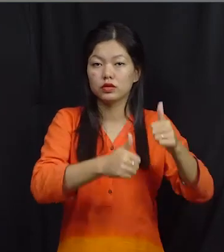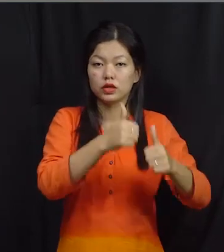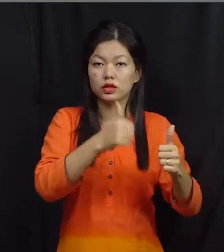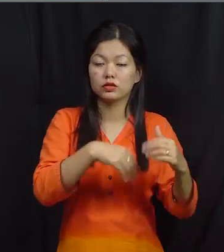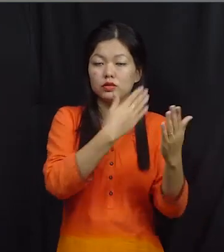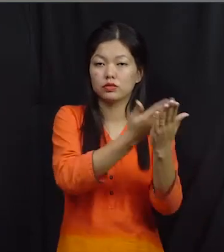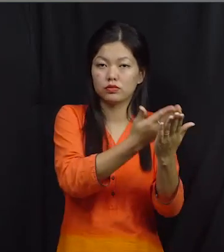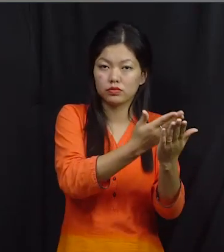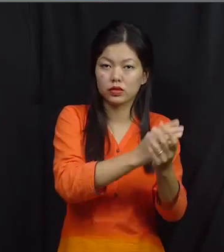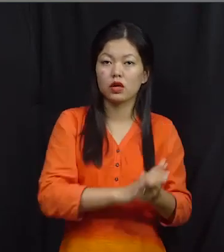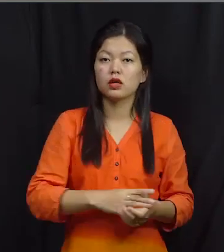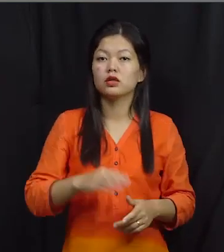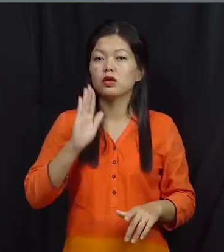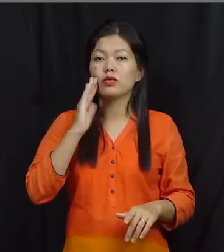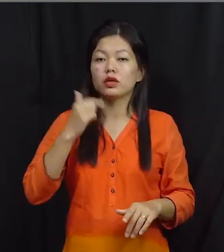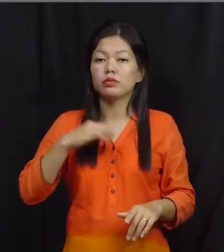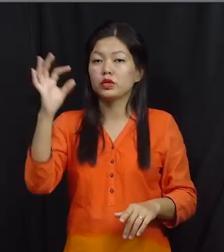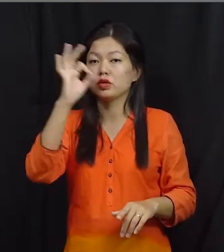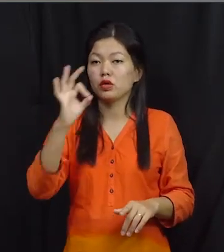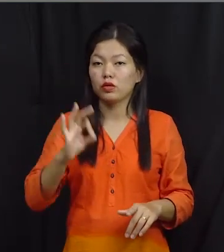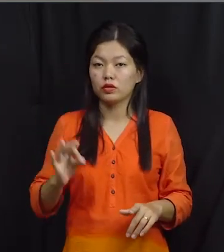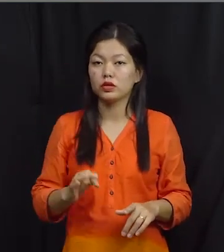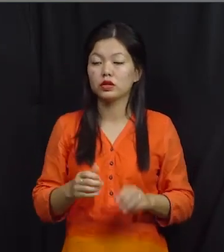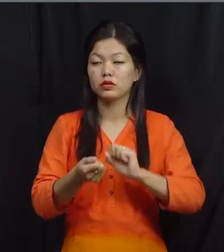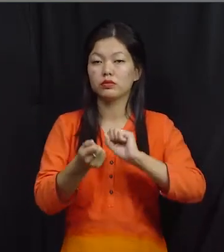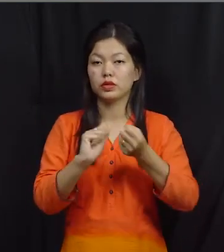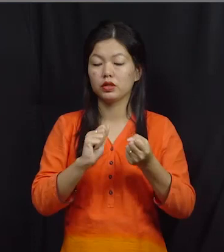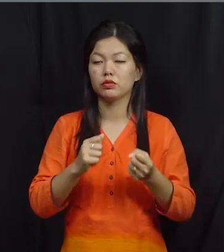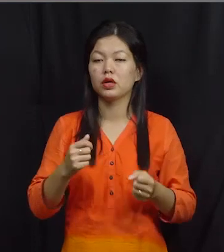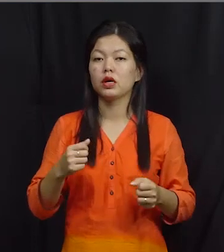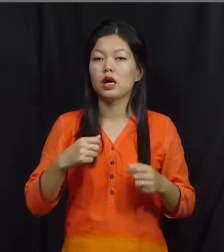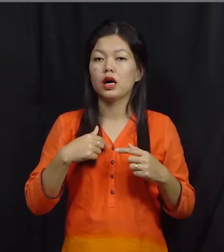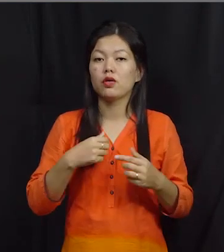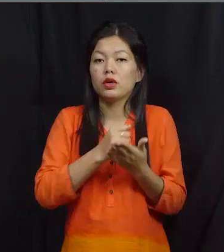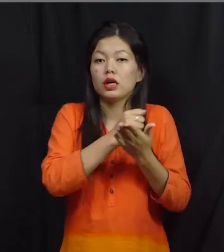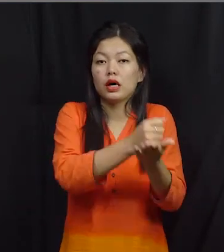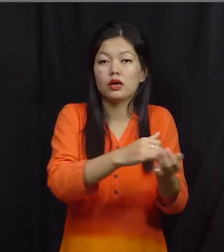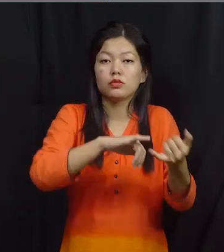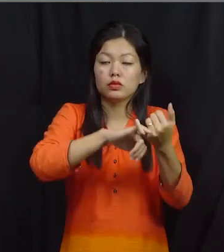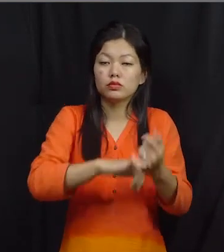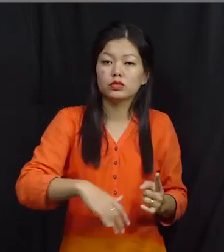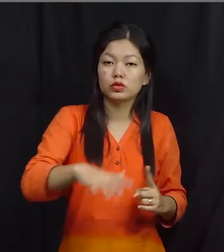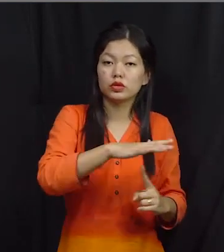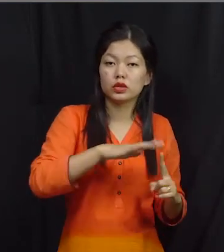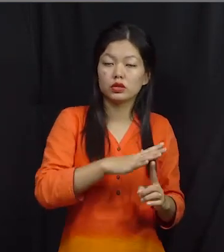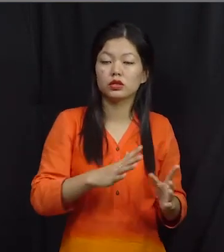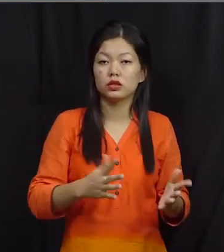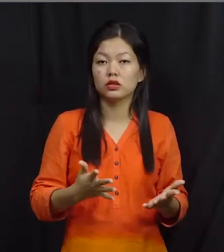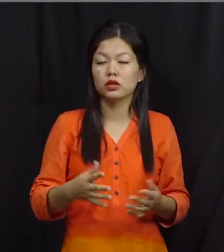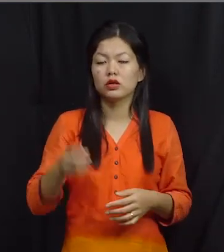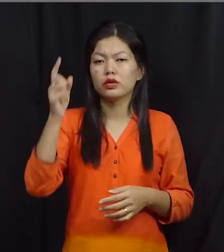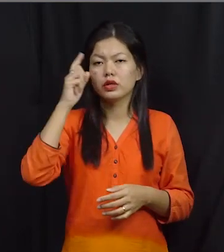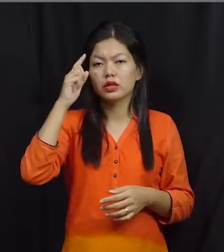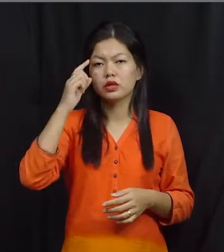then contribute something to the society, and then make a career for myself also, right? So when you're thinking about the